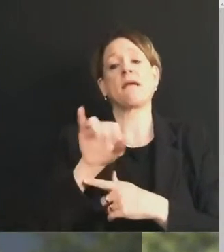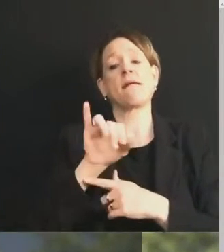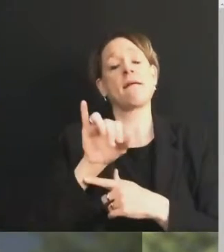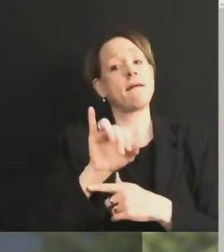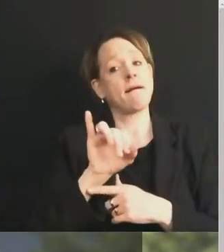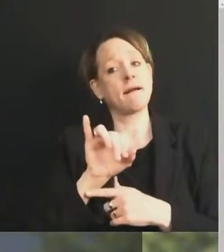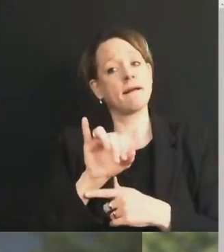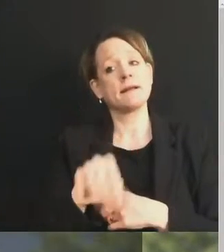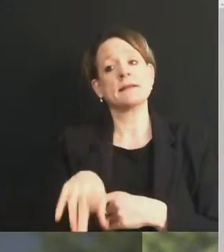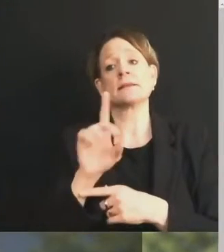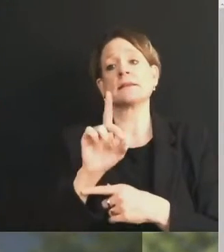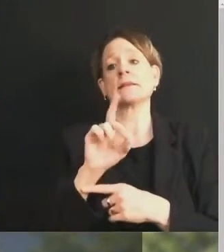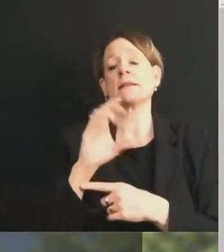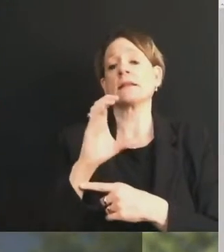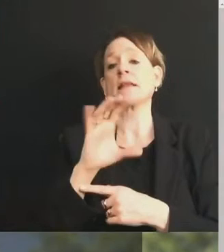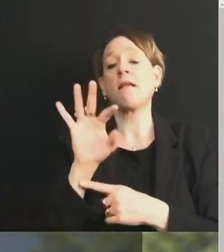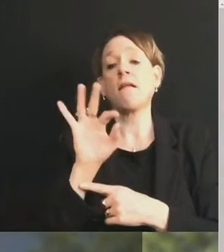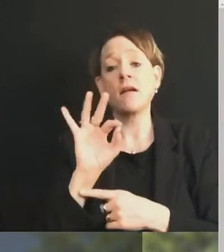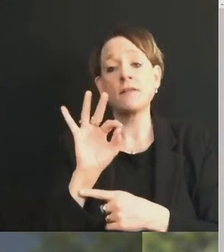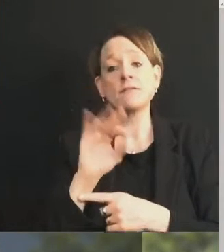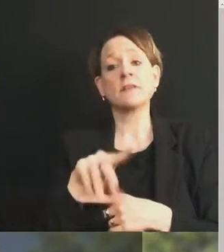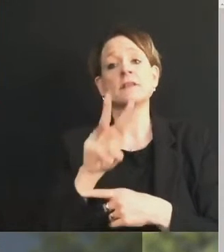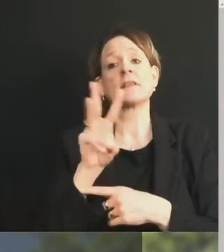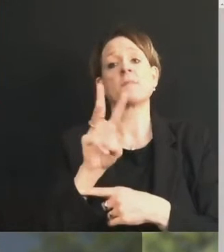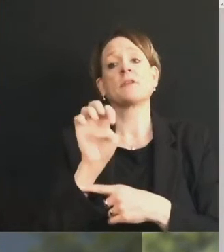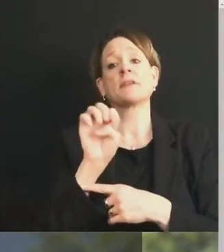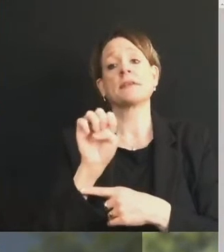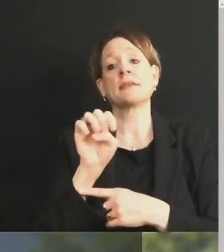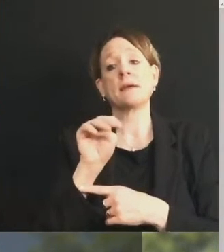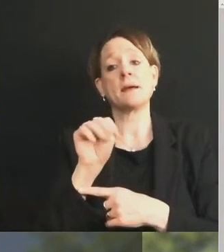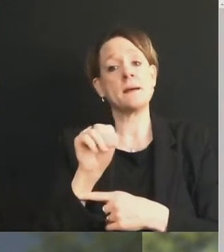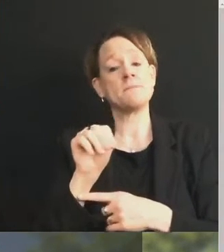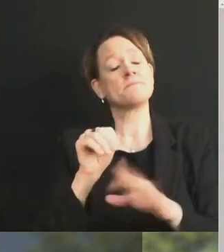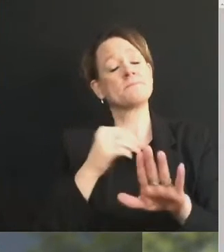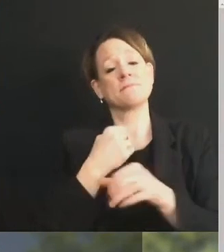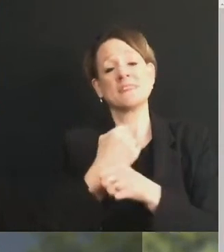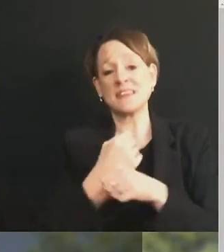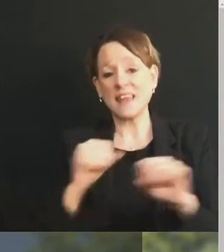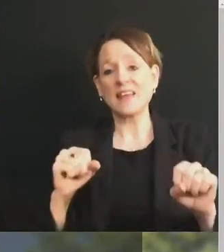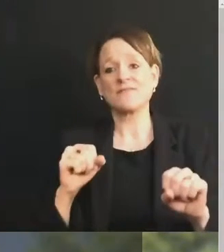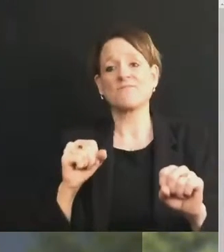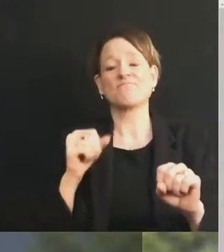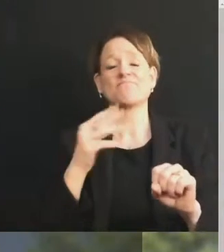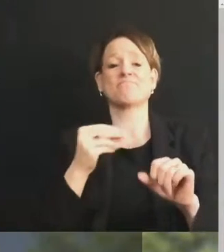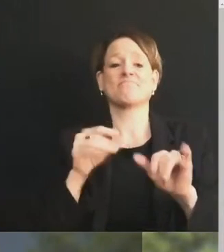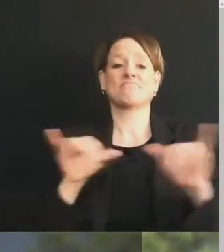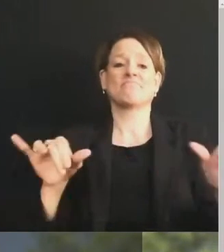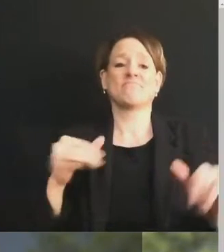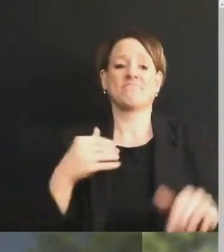and Wisconsin Emergency Management. Be safe and have a good day.